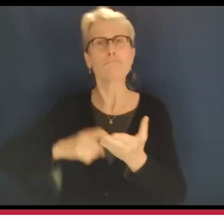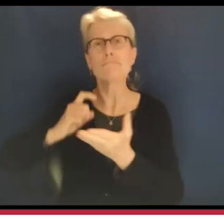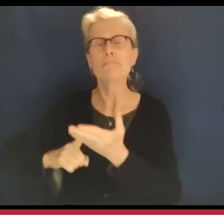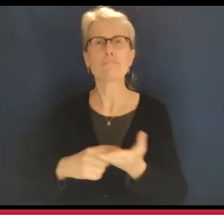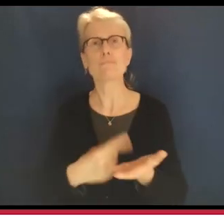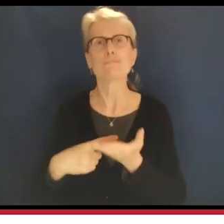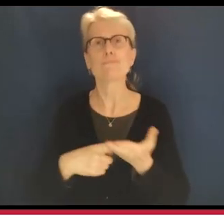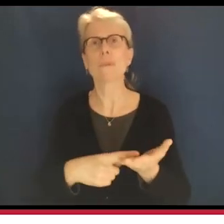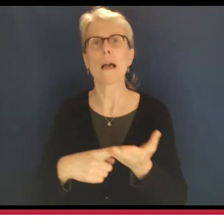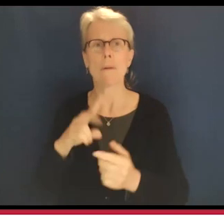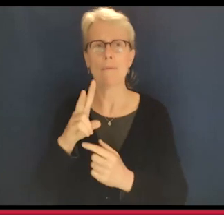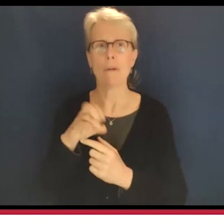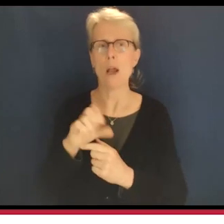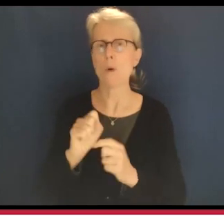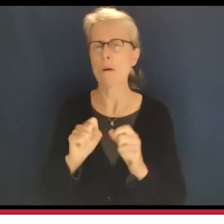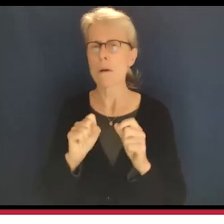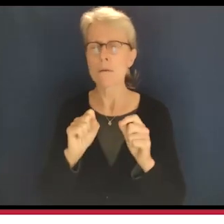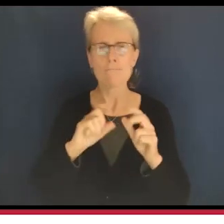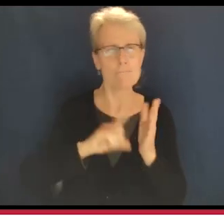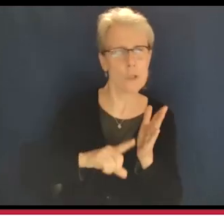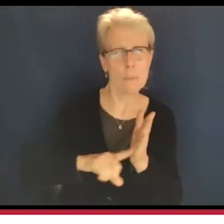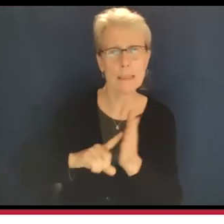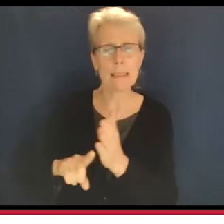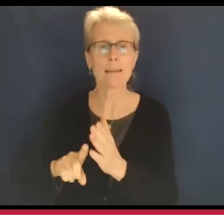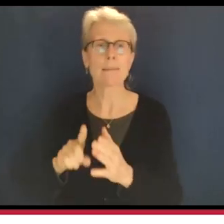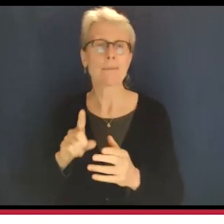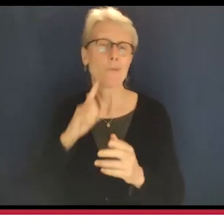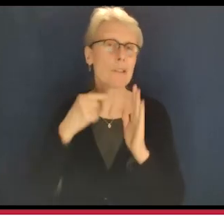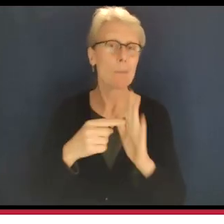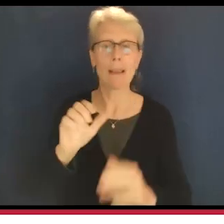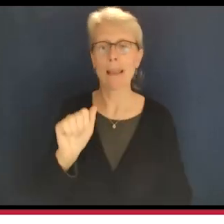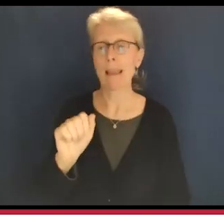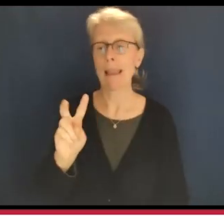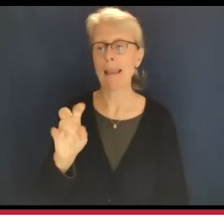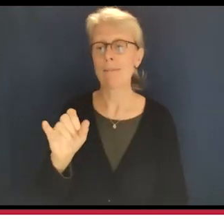amidst concerns about avian influenza and